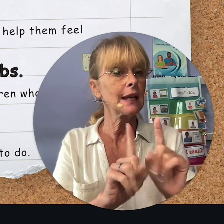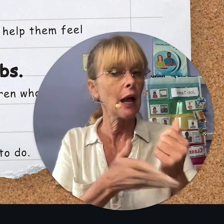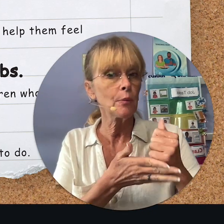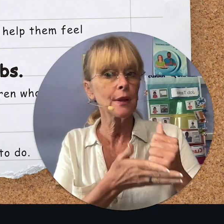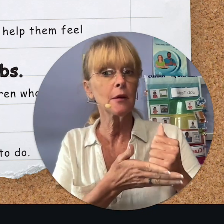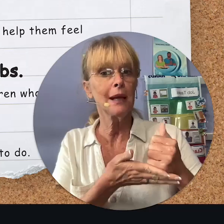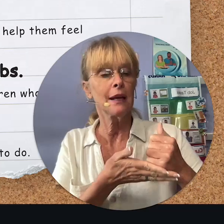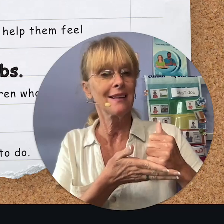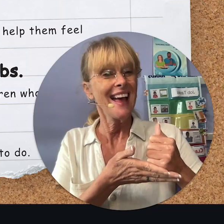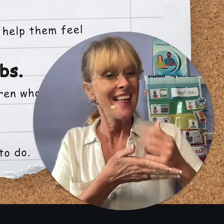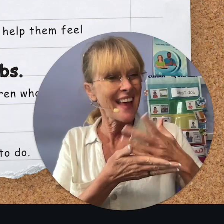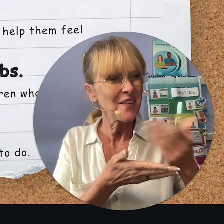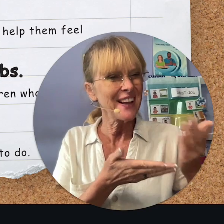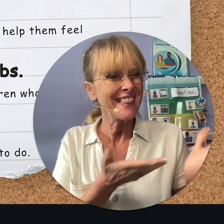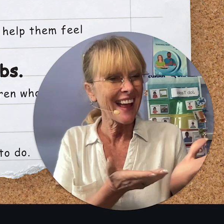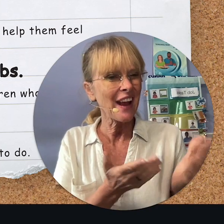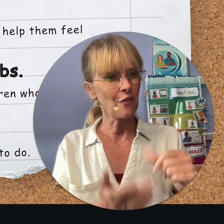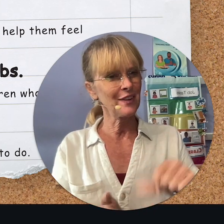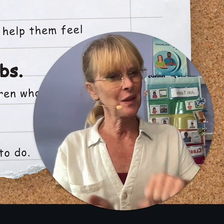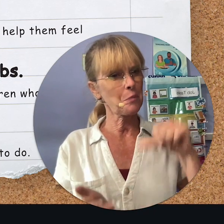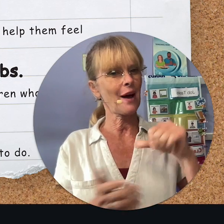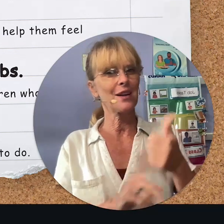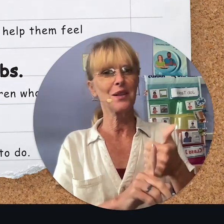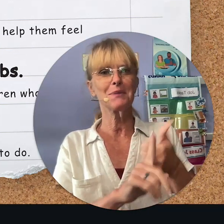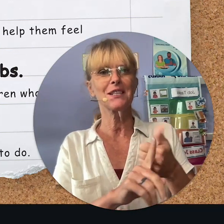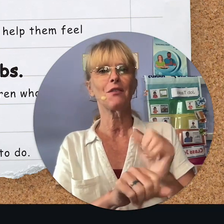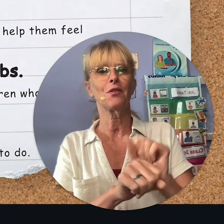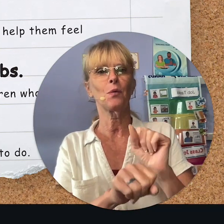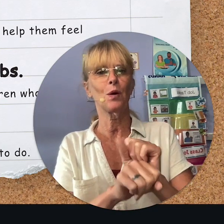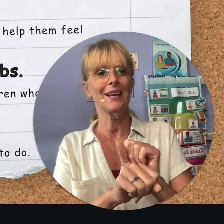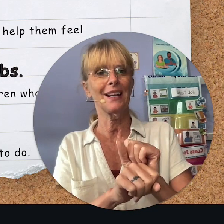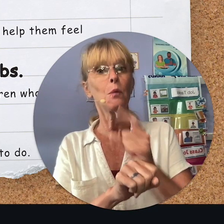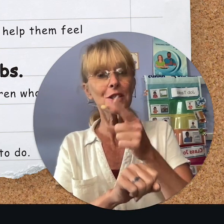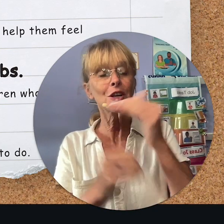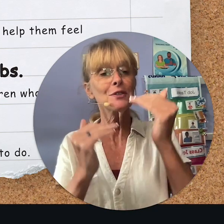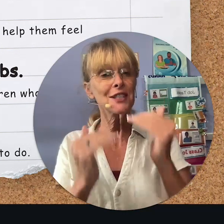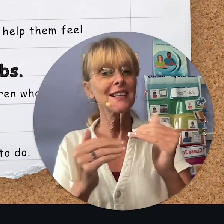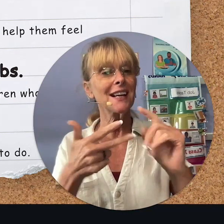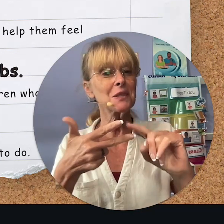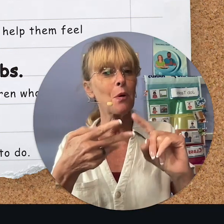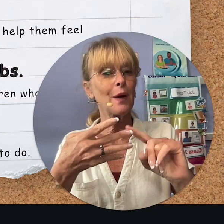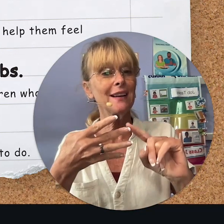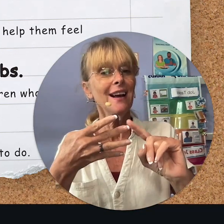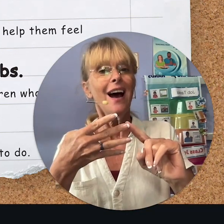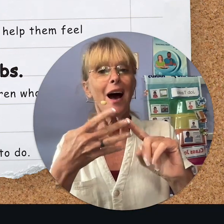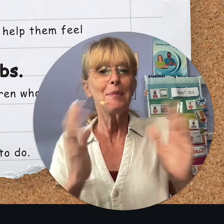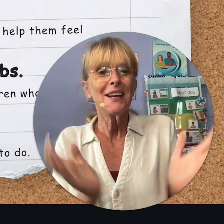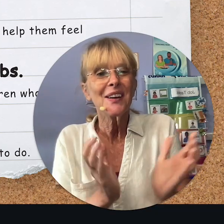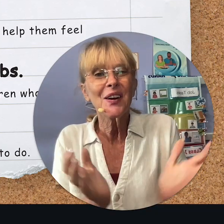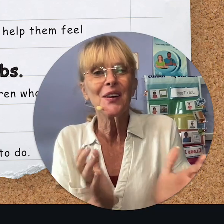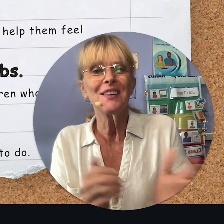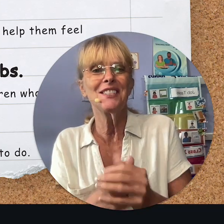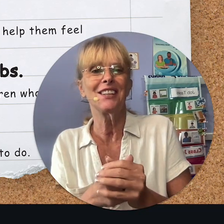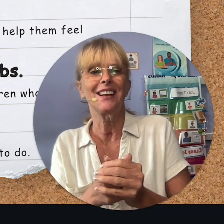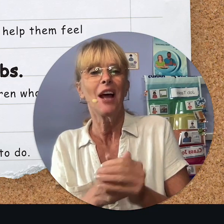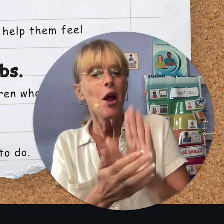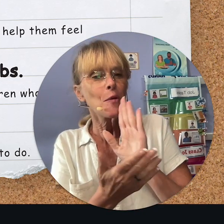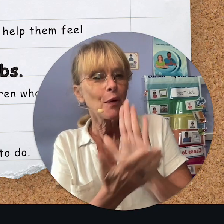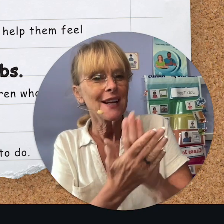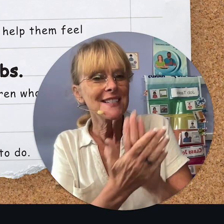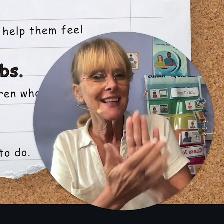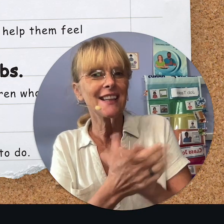that can help them, and that way they are feeling proud of themselves for working, which goes to the next point of being